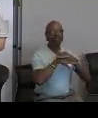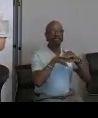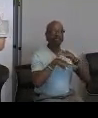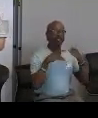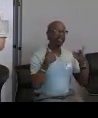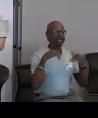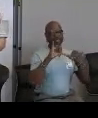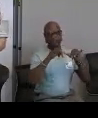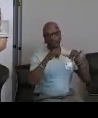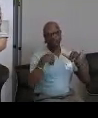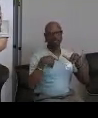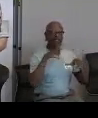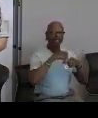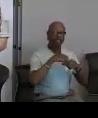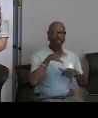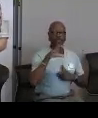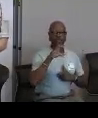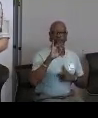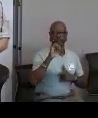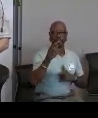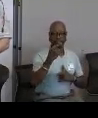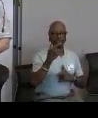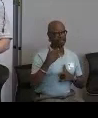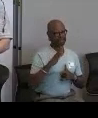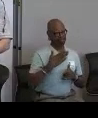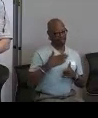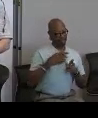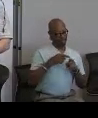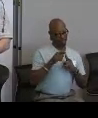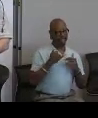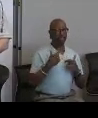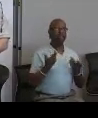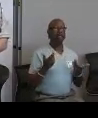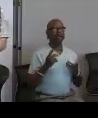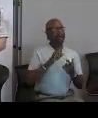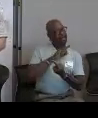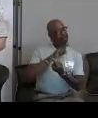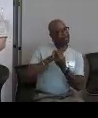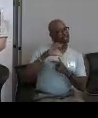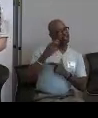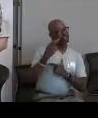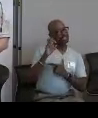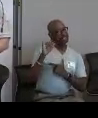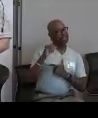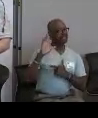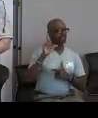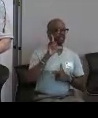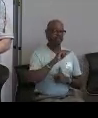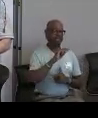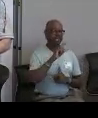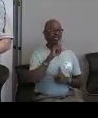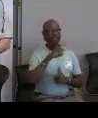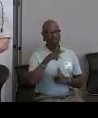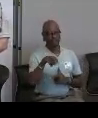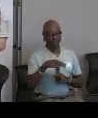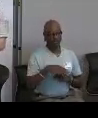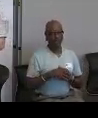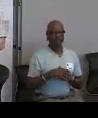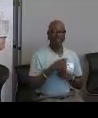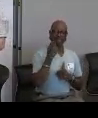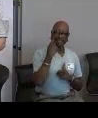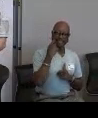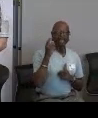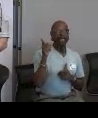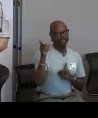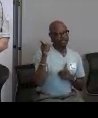coding career now. I met Chancey at NFB in 2022, and